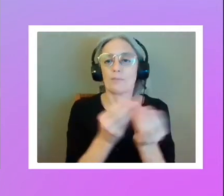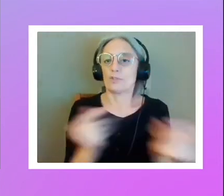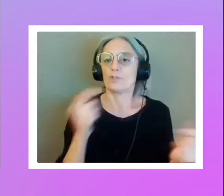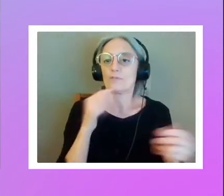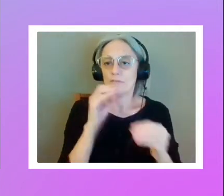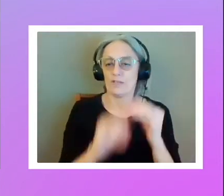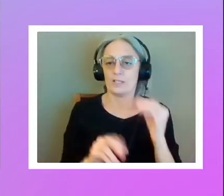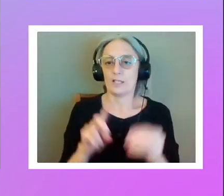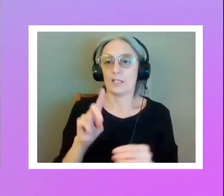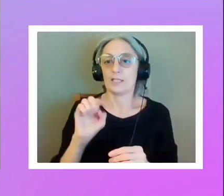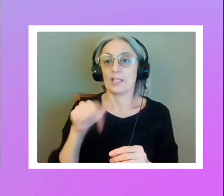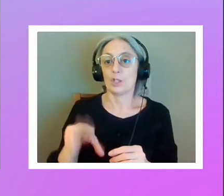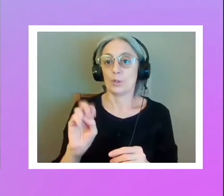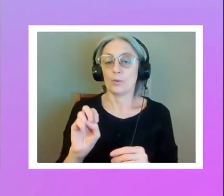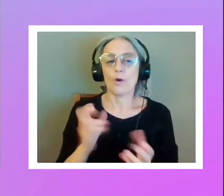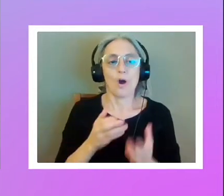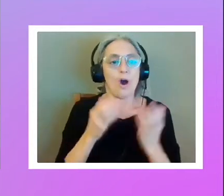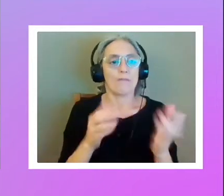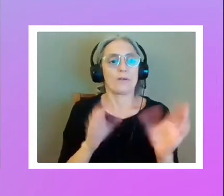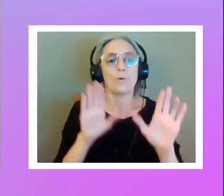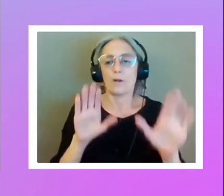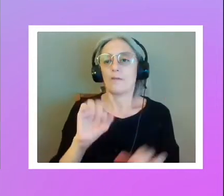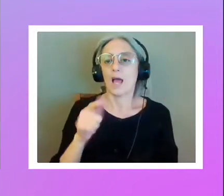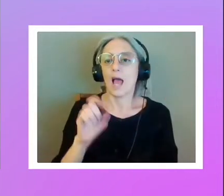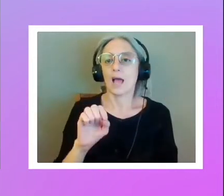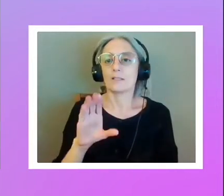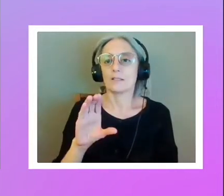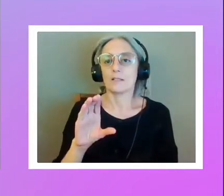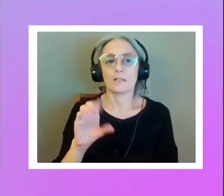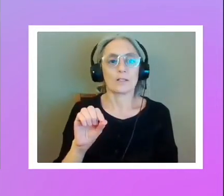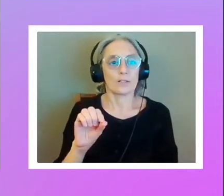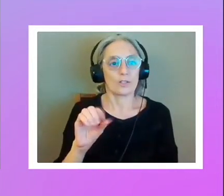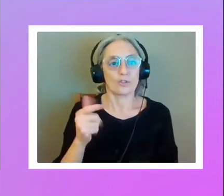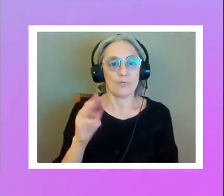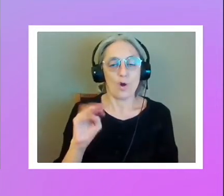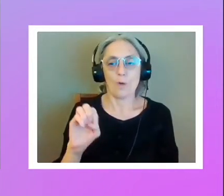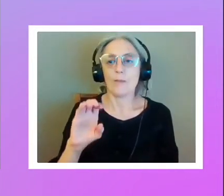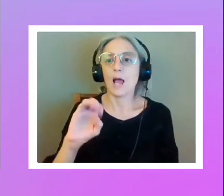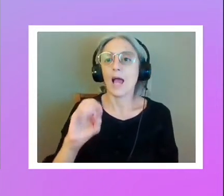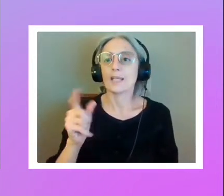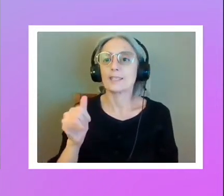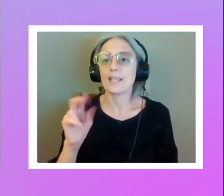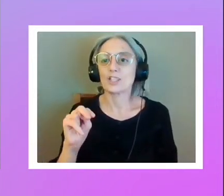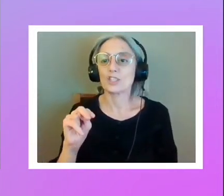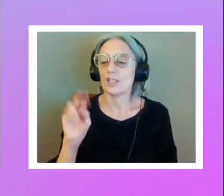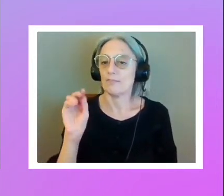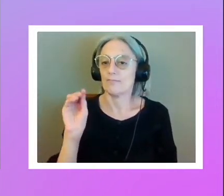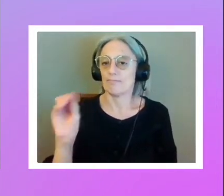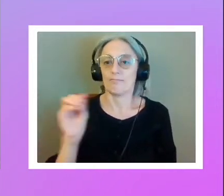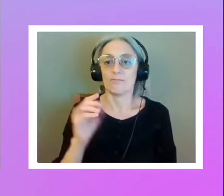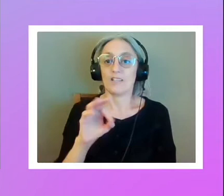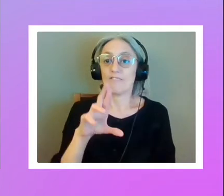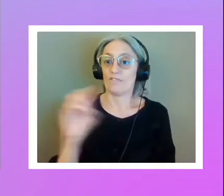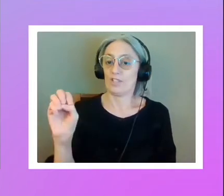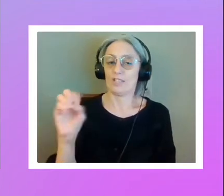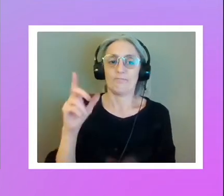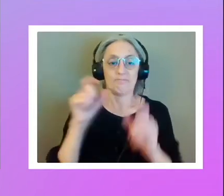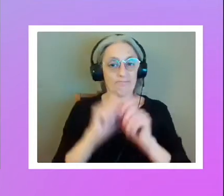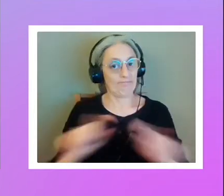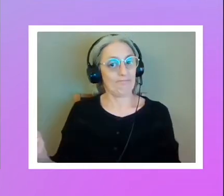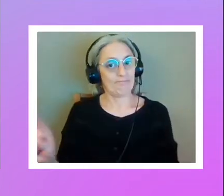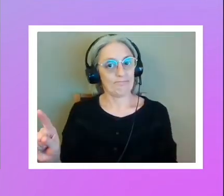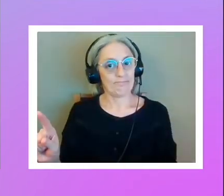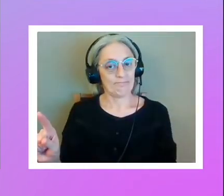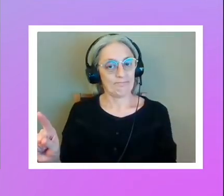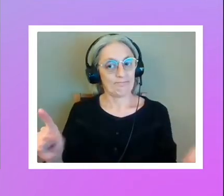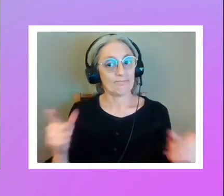the wonderful Axe Chrome extension for free. So just check it out. I also sent you guys the link in this slideshow.